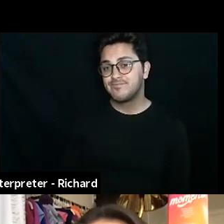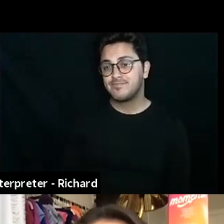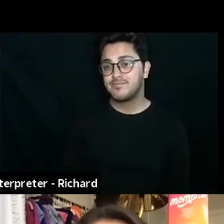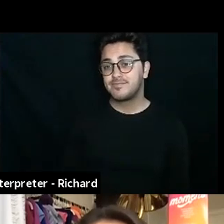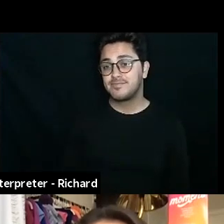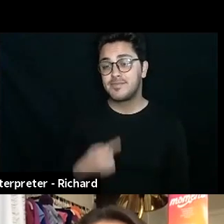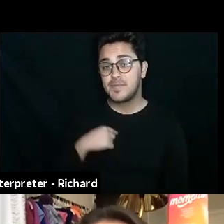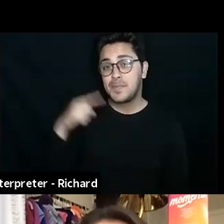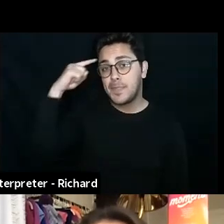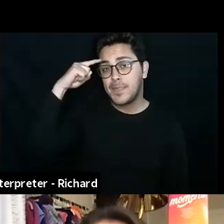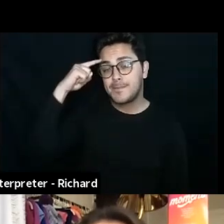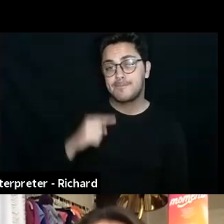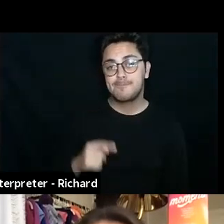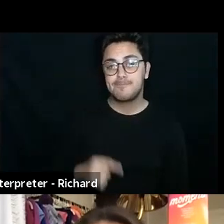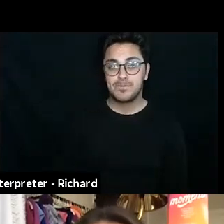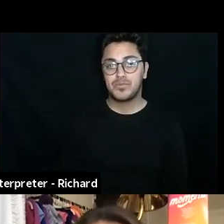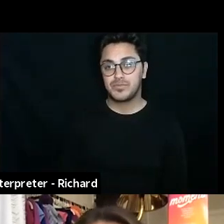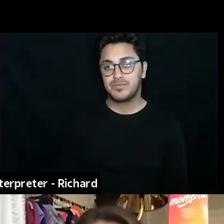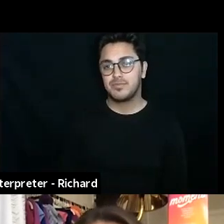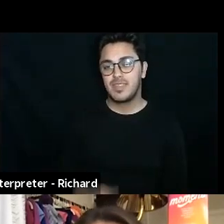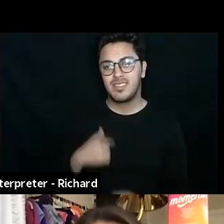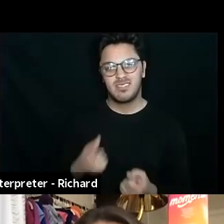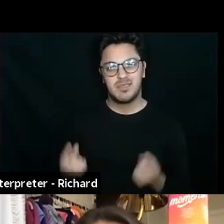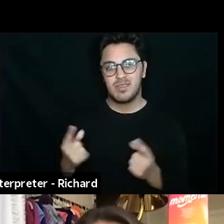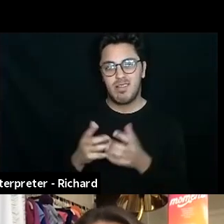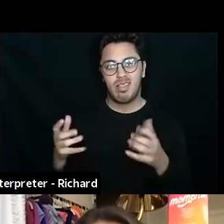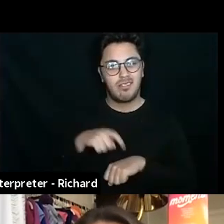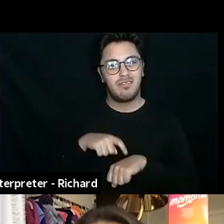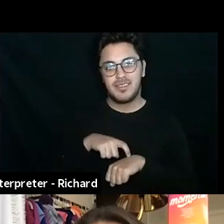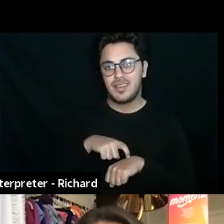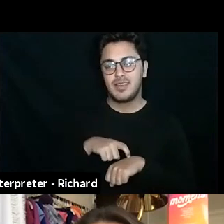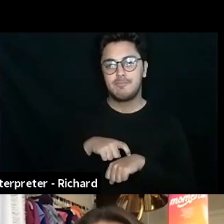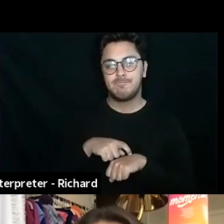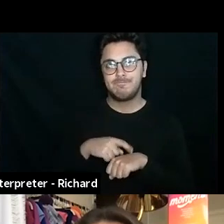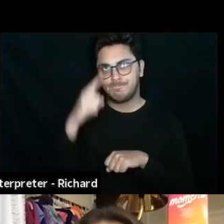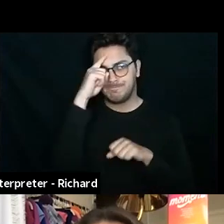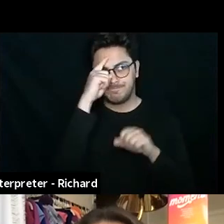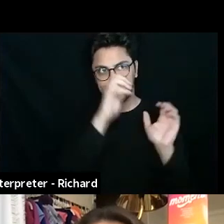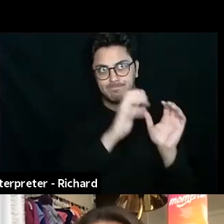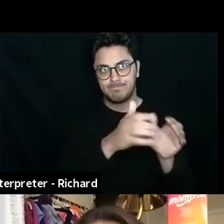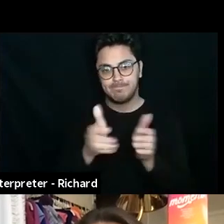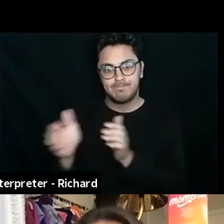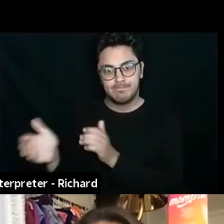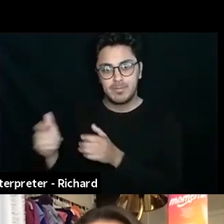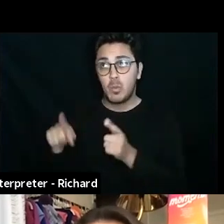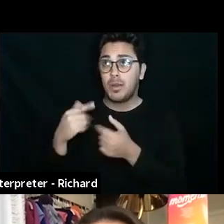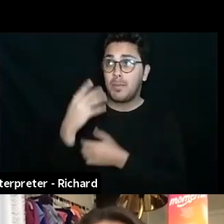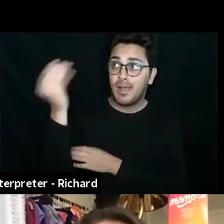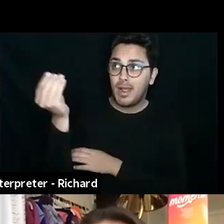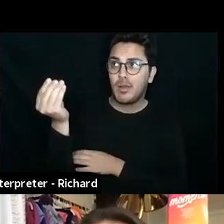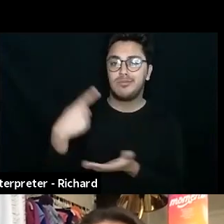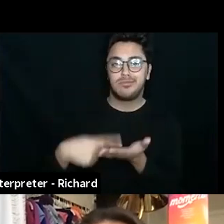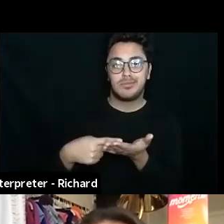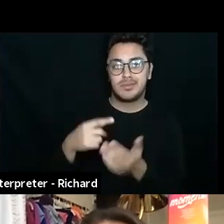I think that I have spent a lot of time compartmentalizing when I'm out covering stories. I was thinking